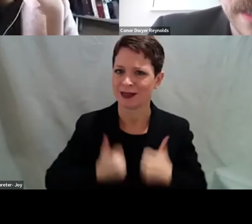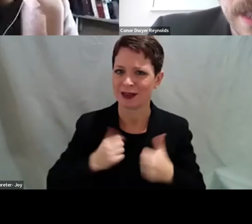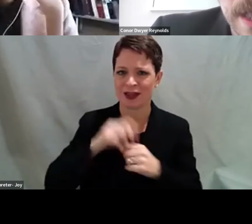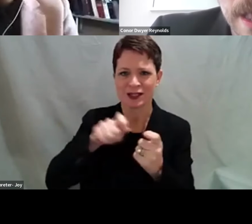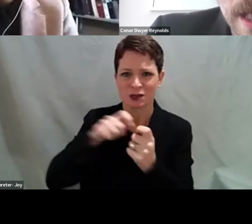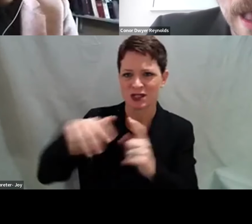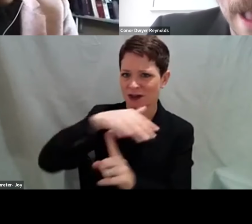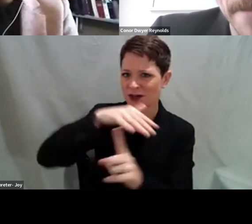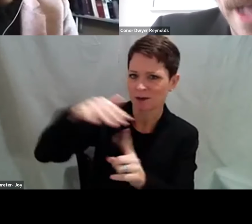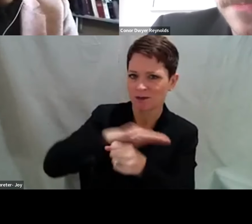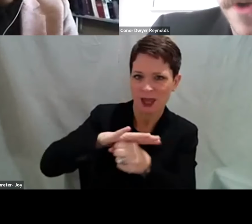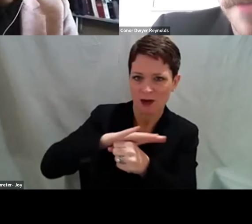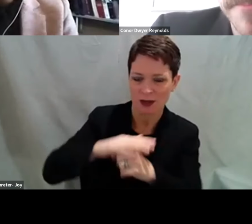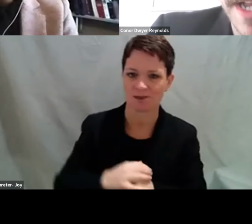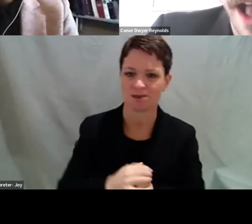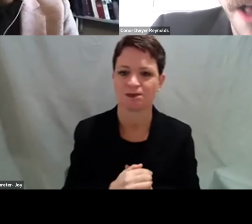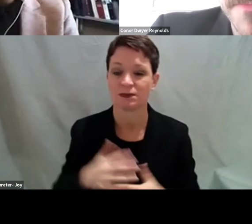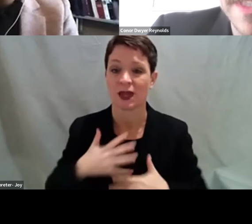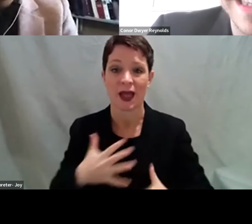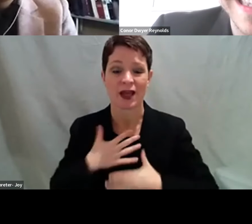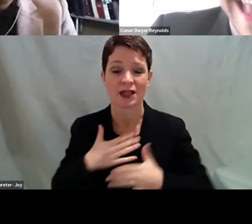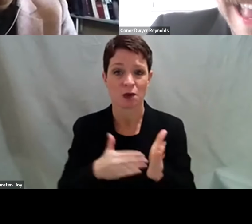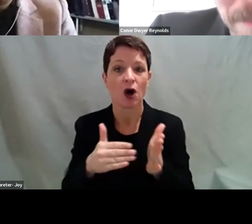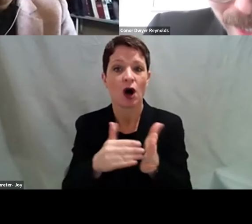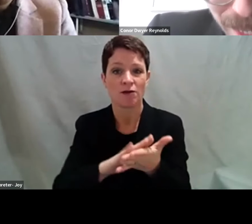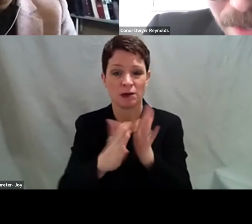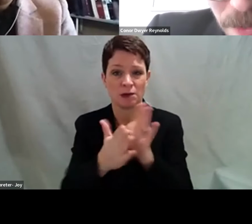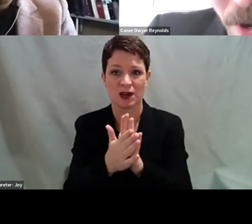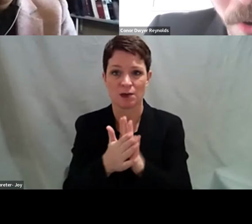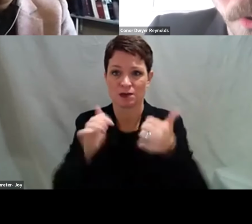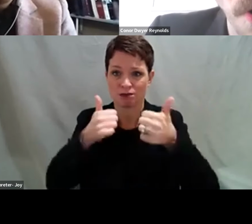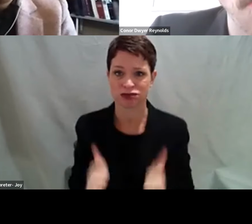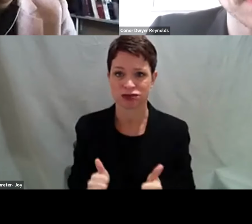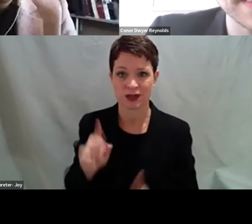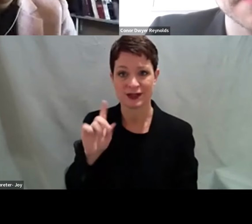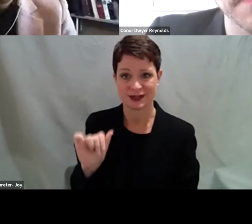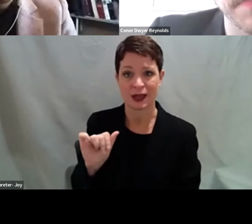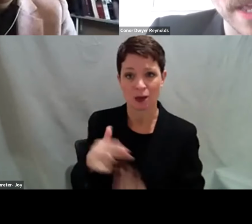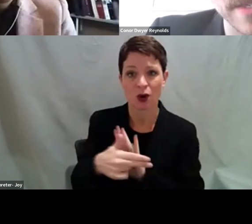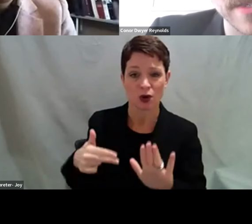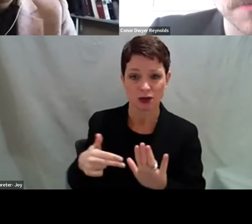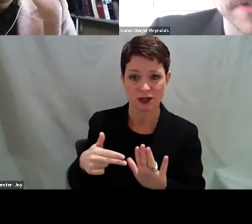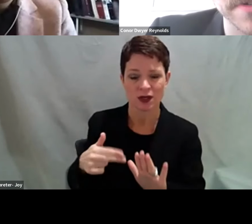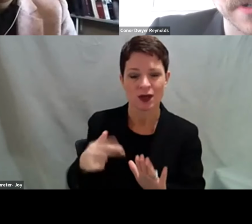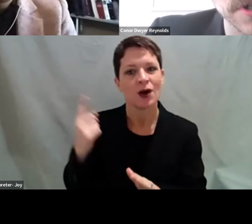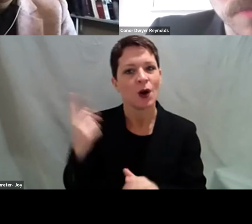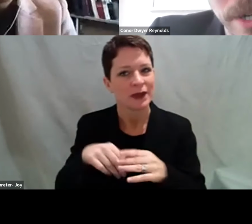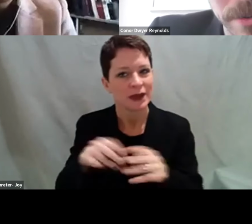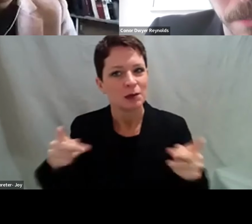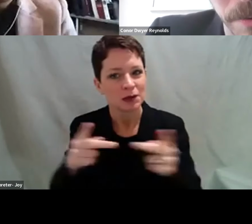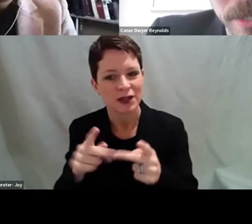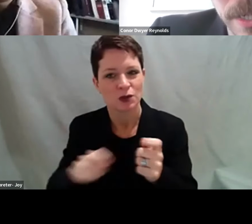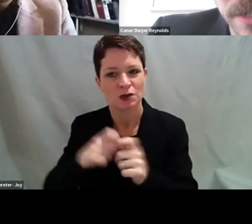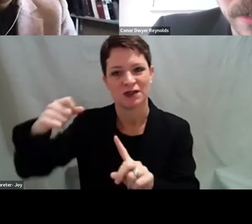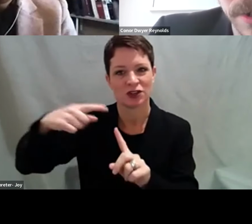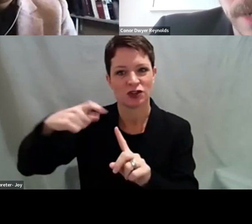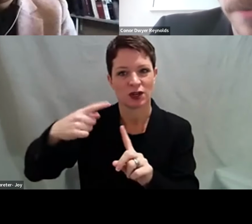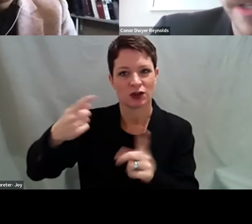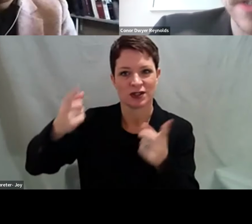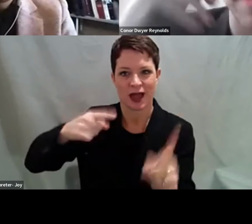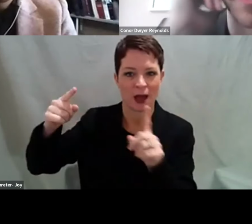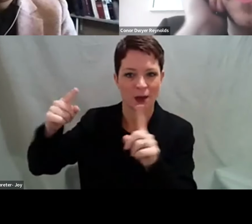places. Asthma often becomes disabling, though, only in places where certain triggers are present.